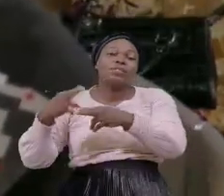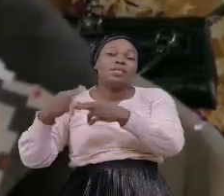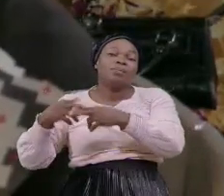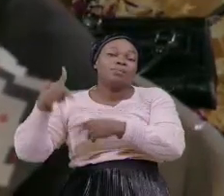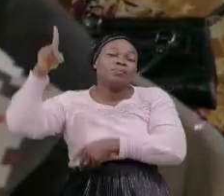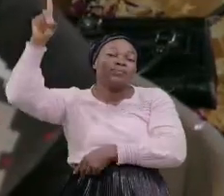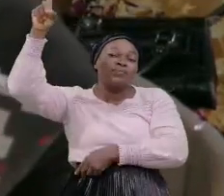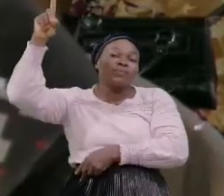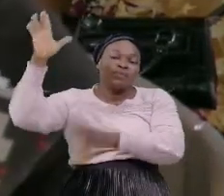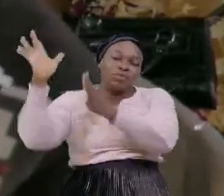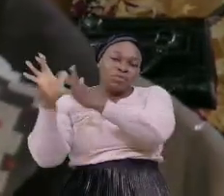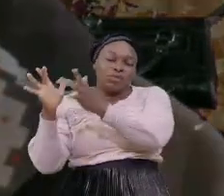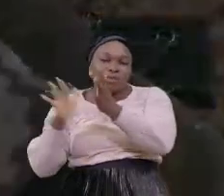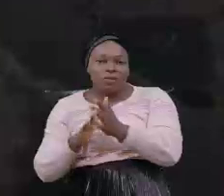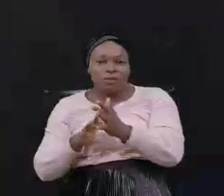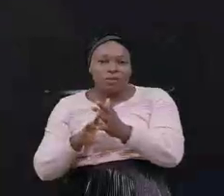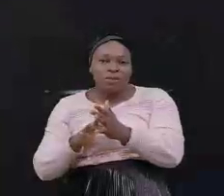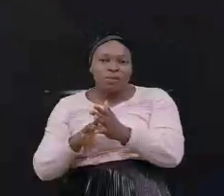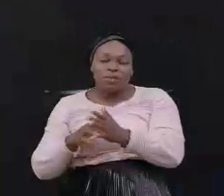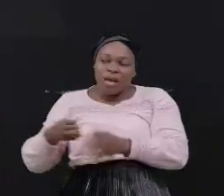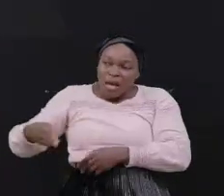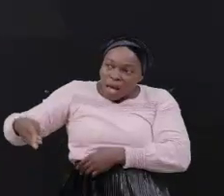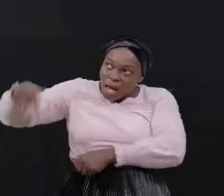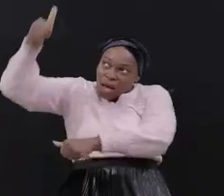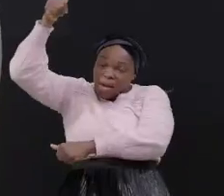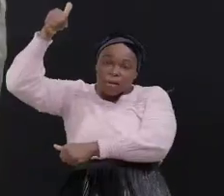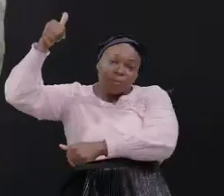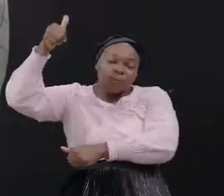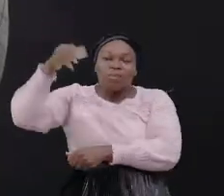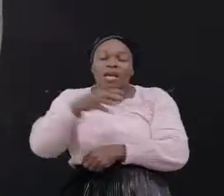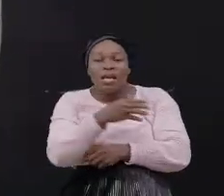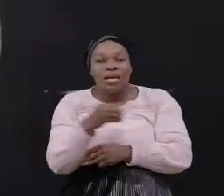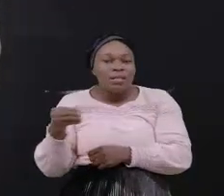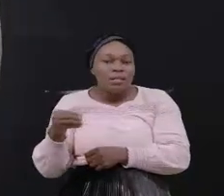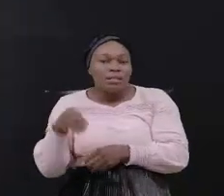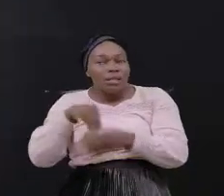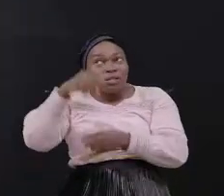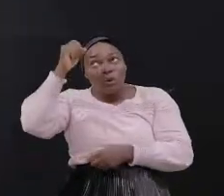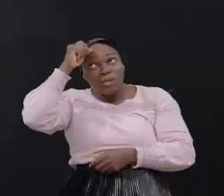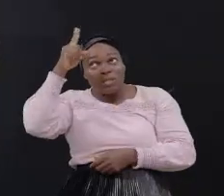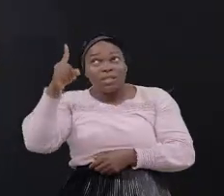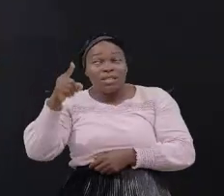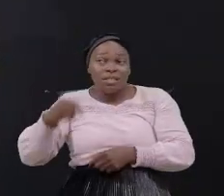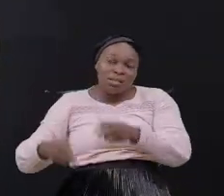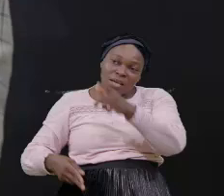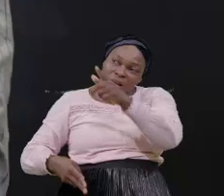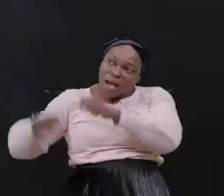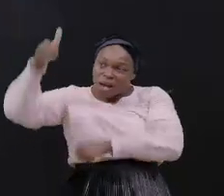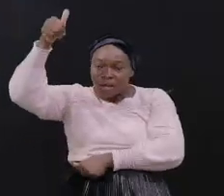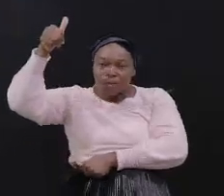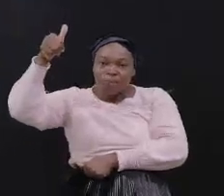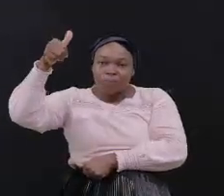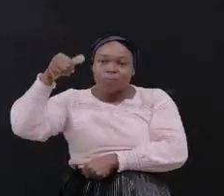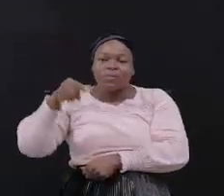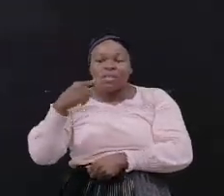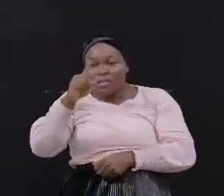higher. The understanding we don't have, he has. The intelligence we don't have, he has. And